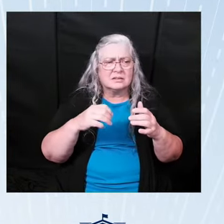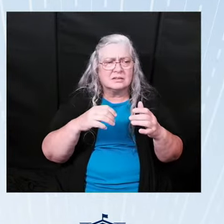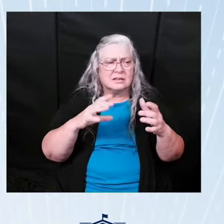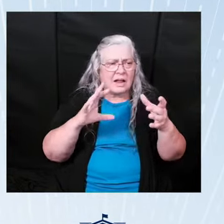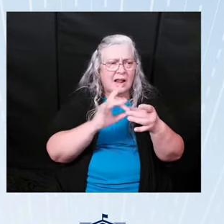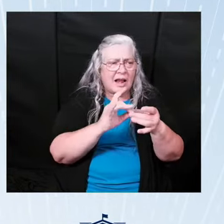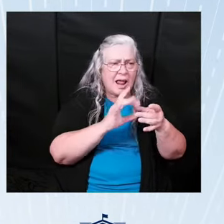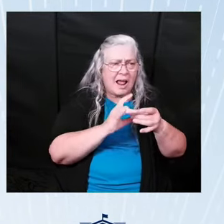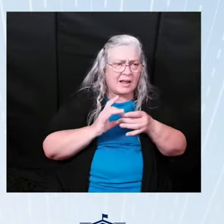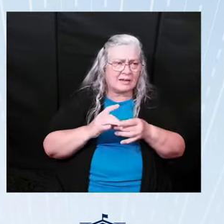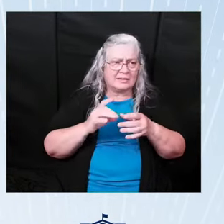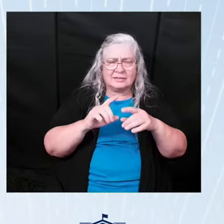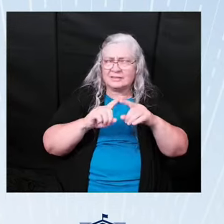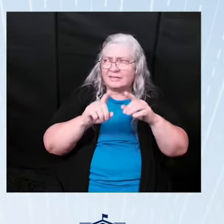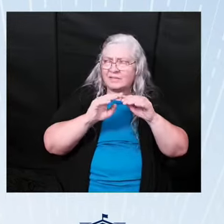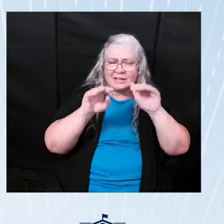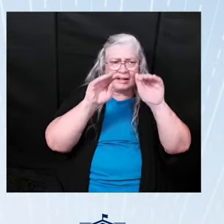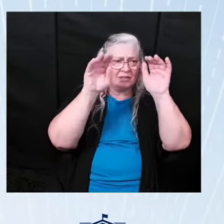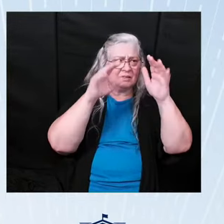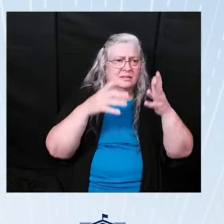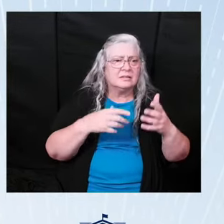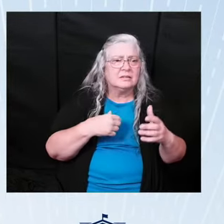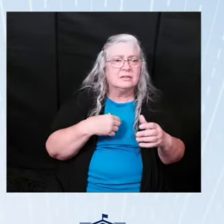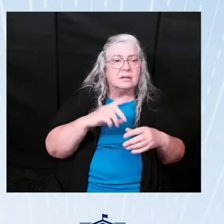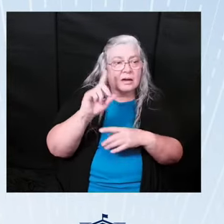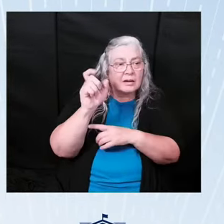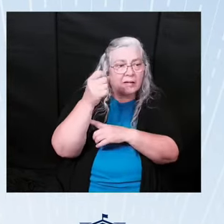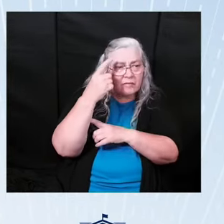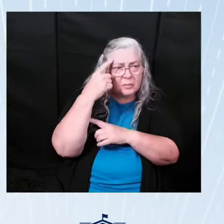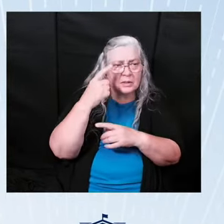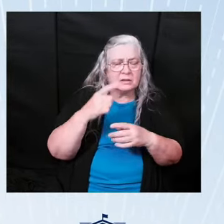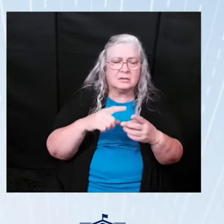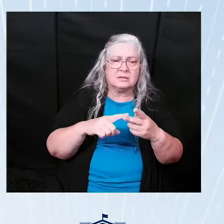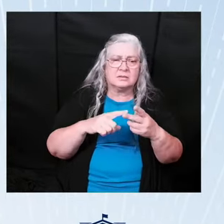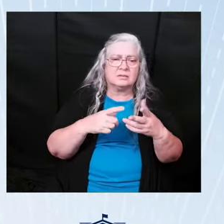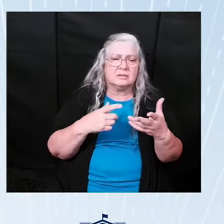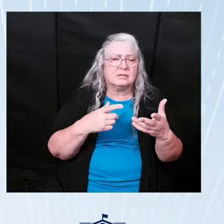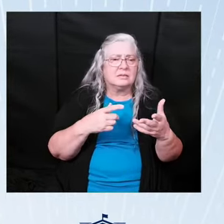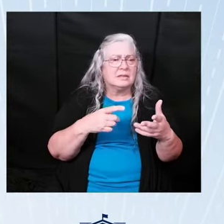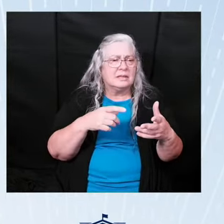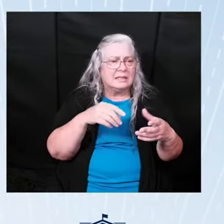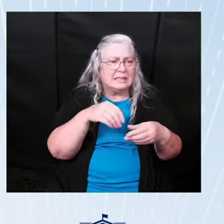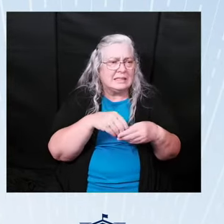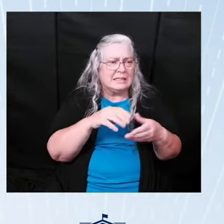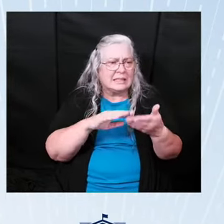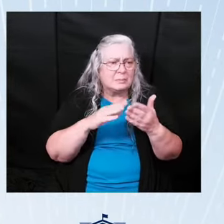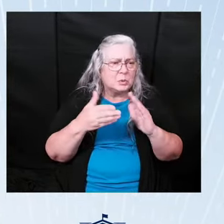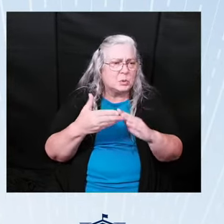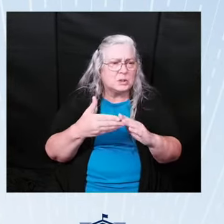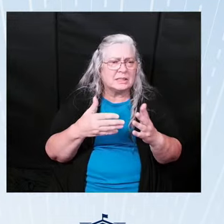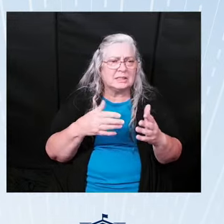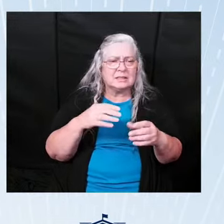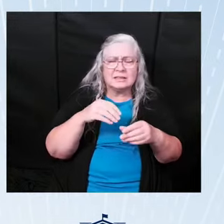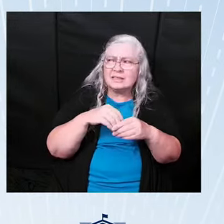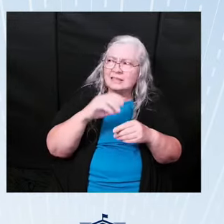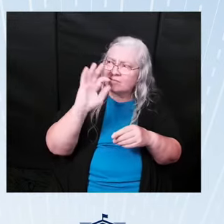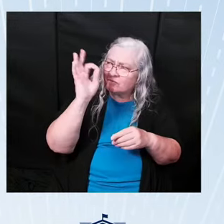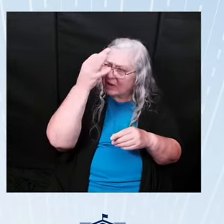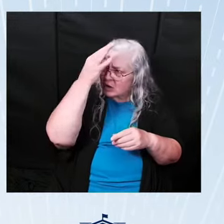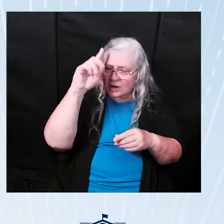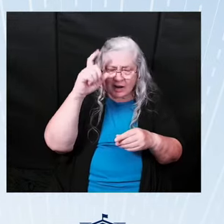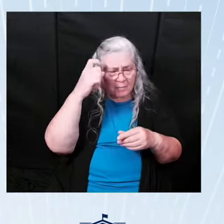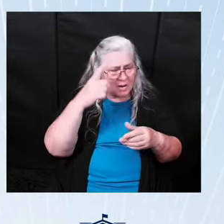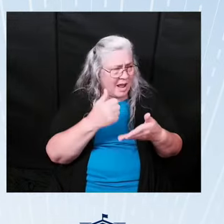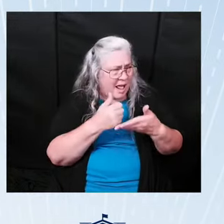a better job to meet the community needs on the ground? Thank you very much for that question and for the opportunity to be